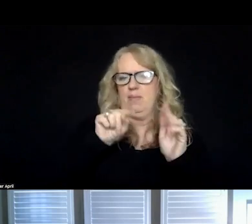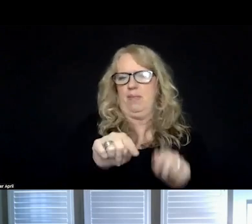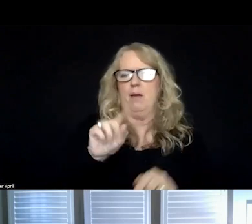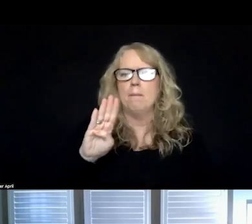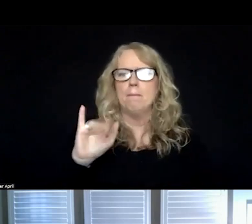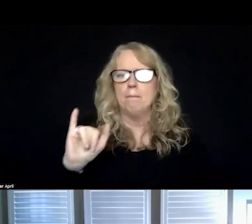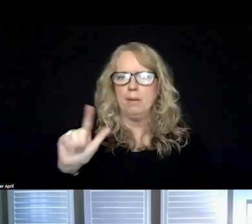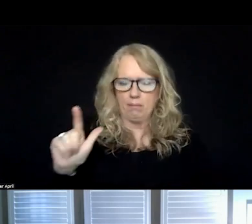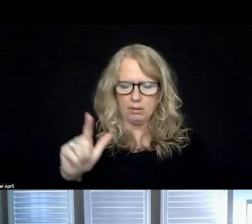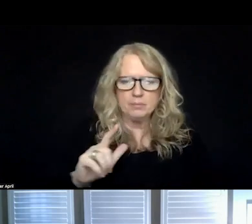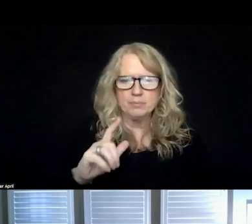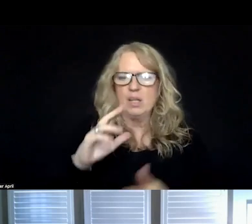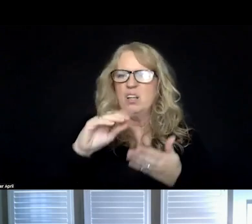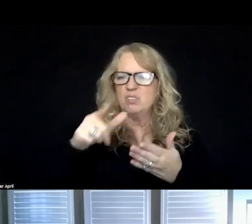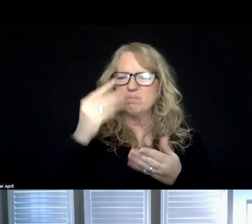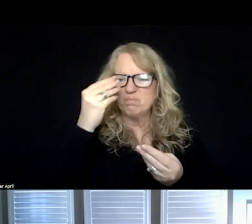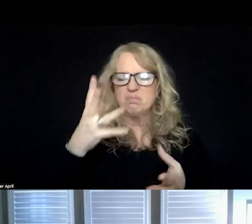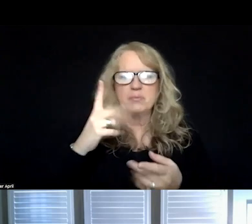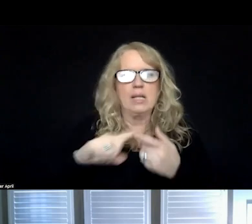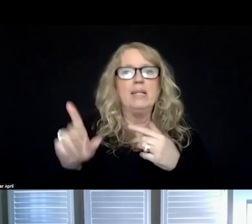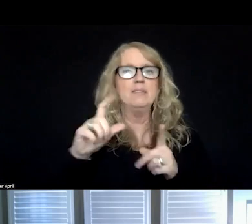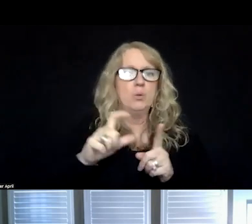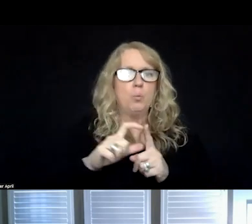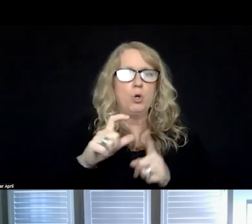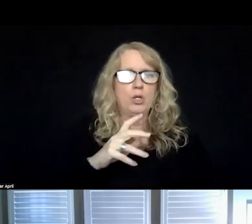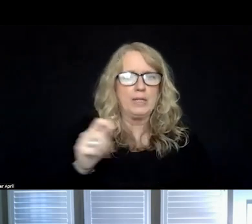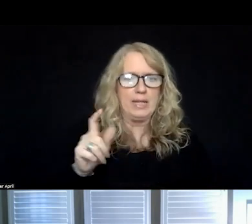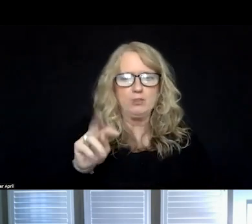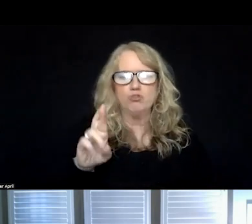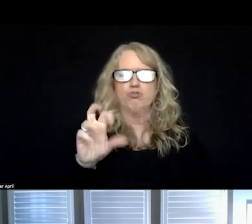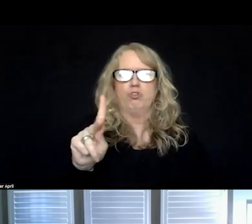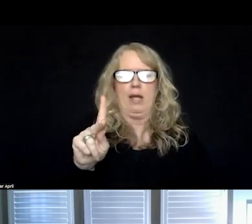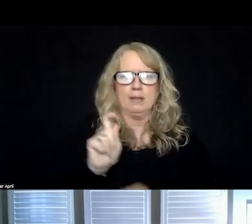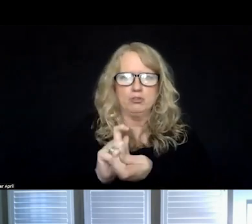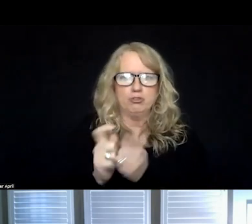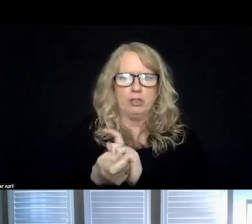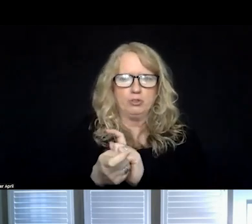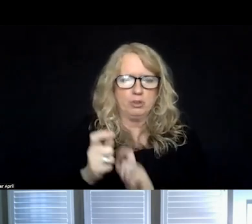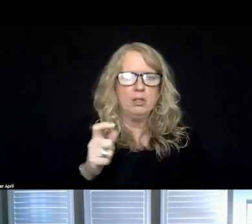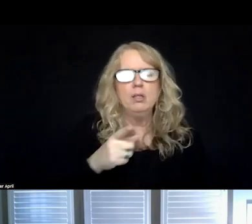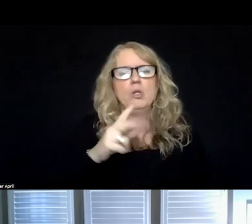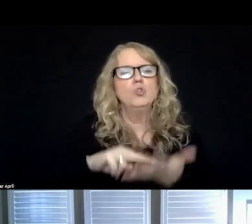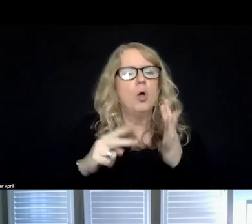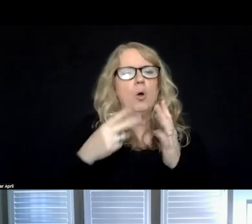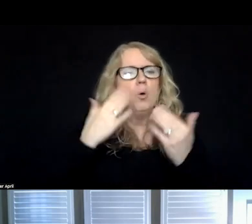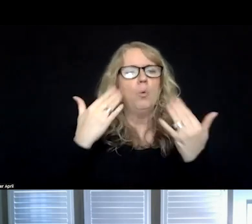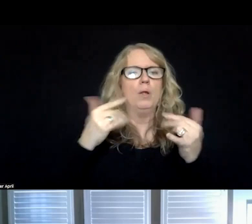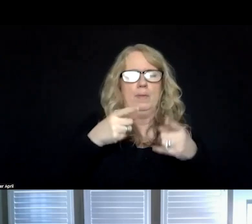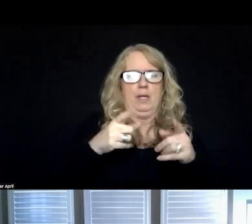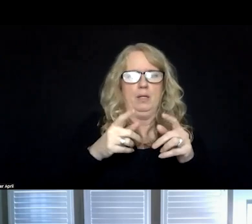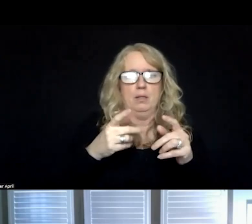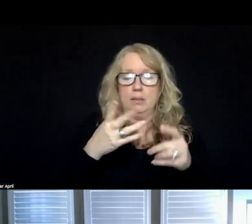to note for you that it is in Word and it's in track changes. And that's so that you can, and